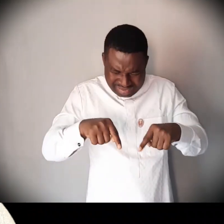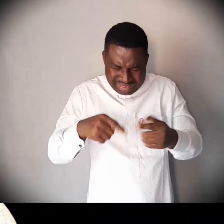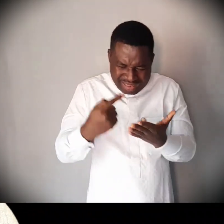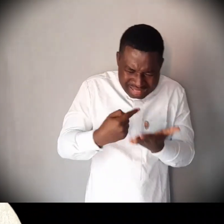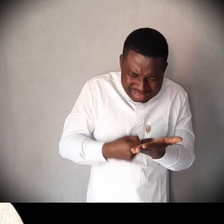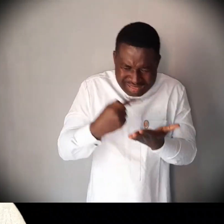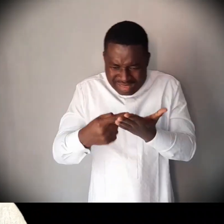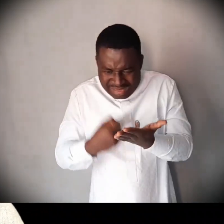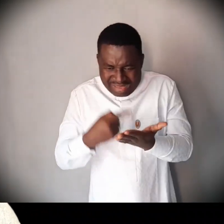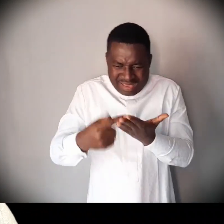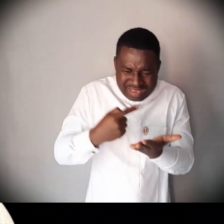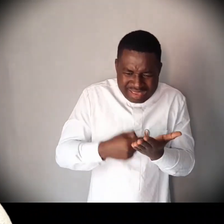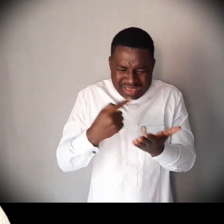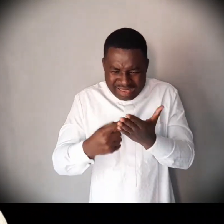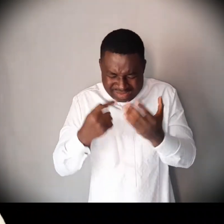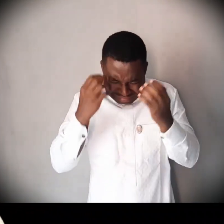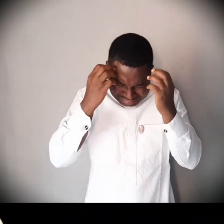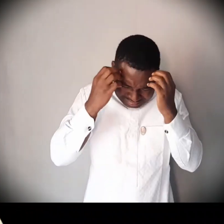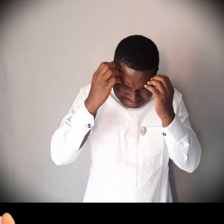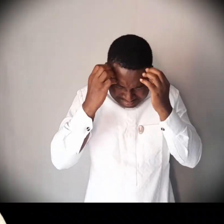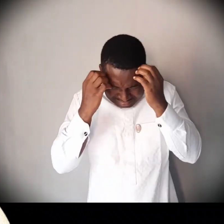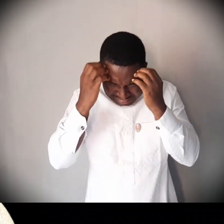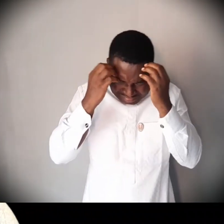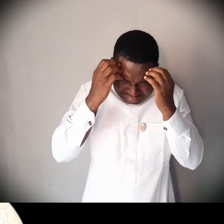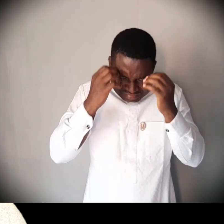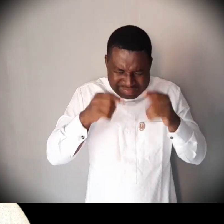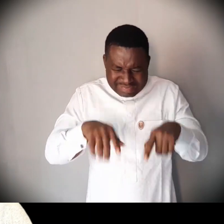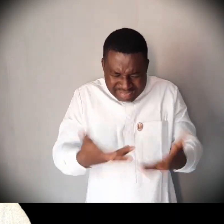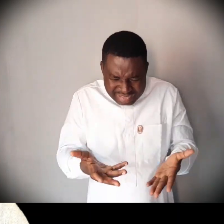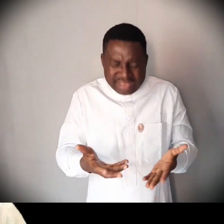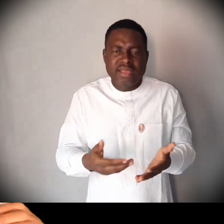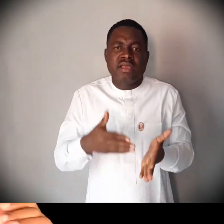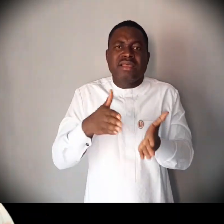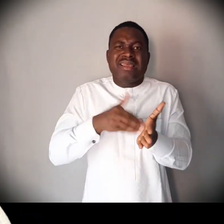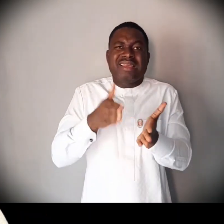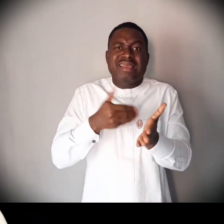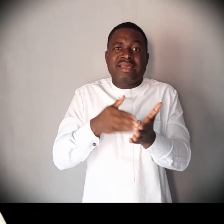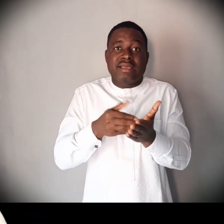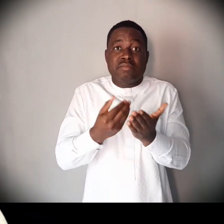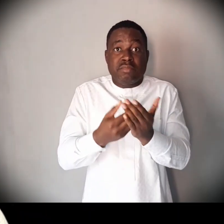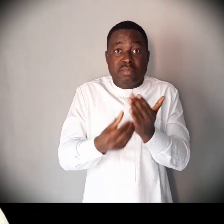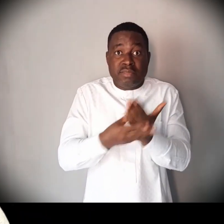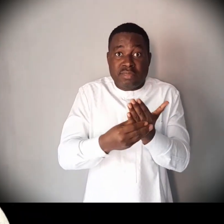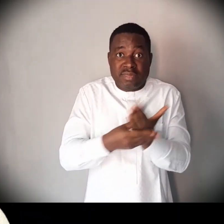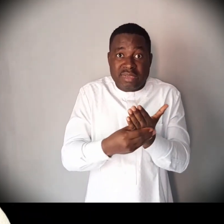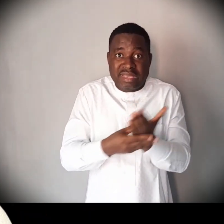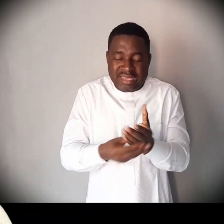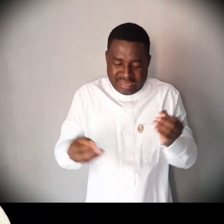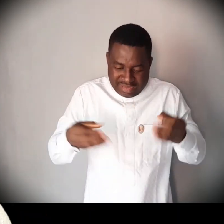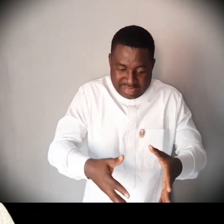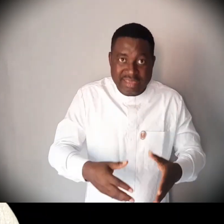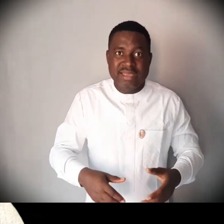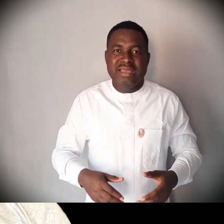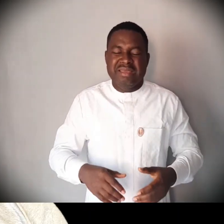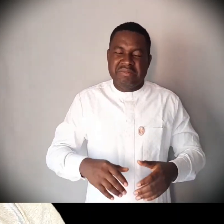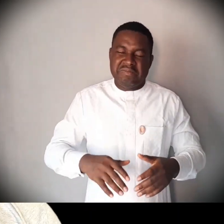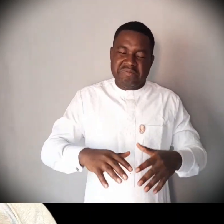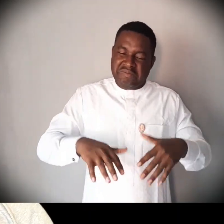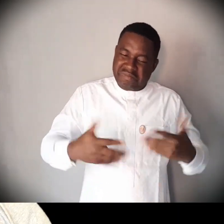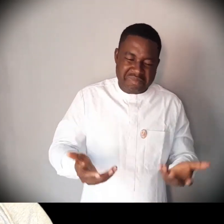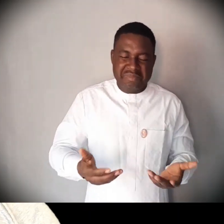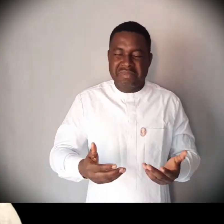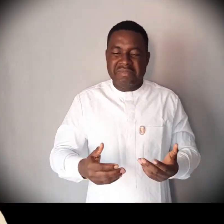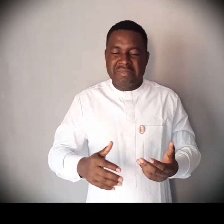to mobilize stakeholders and resources for their preservation, revitalization,